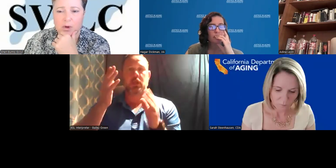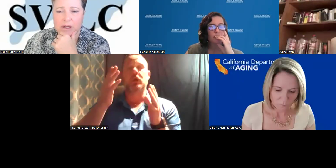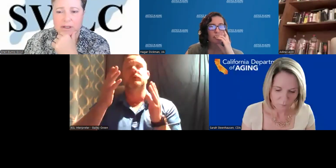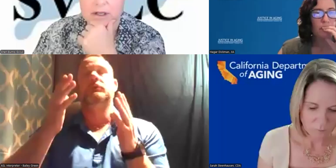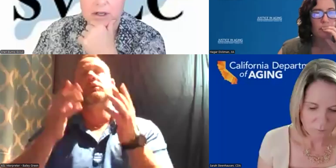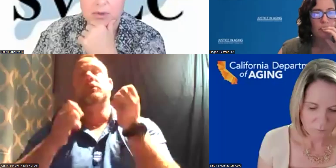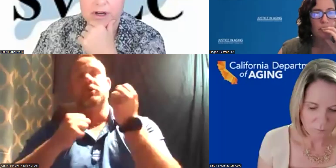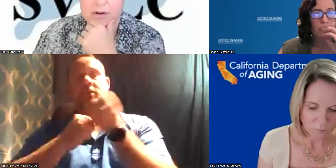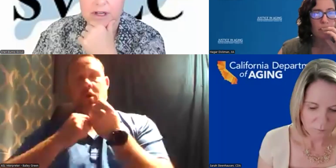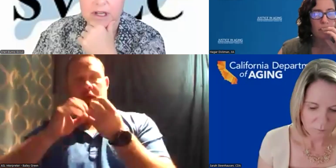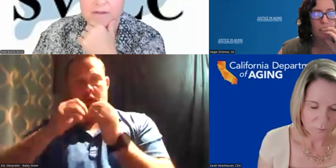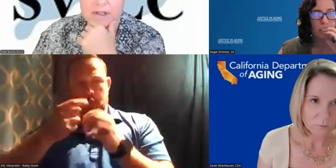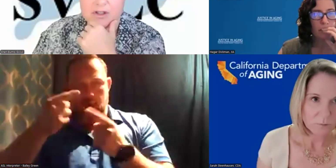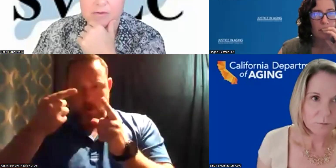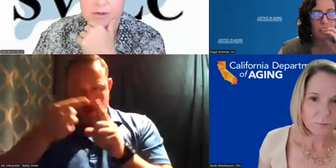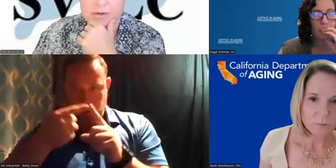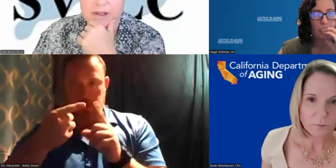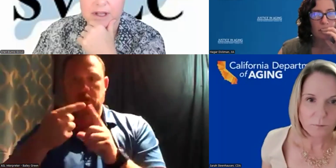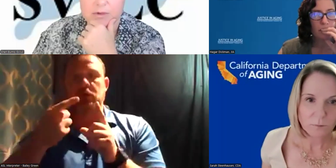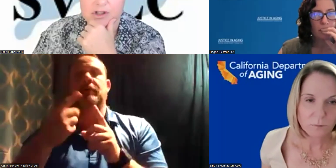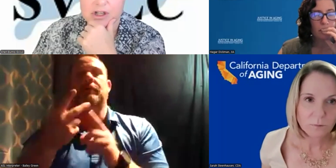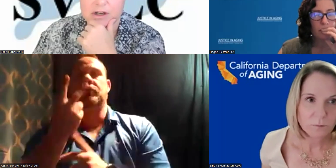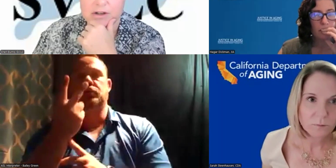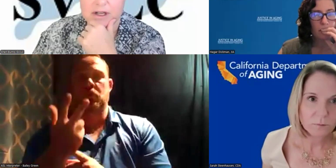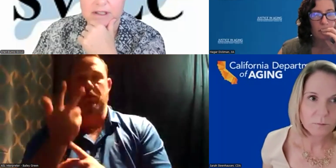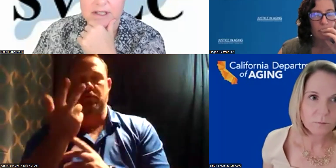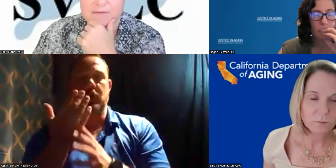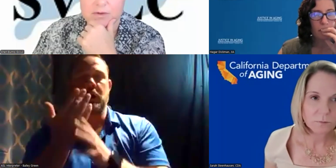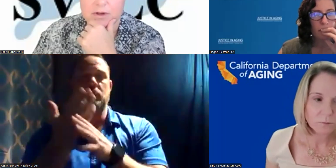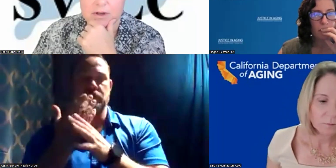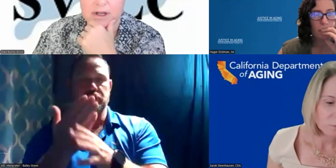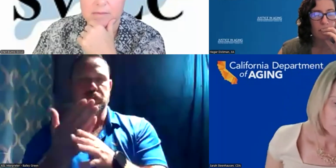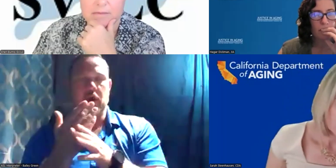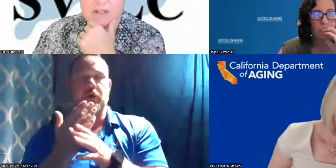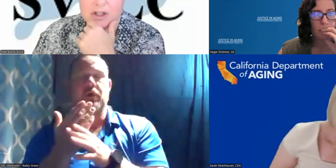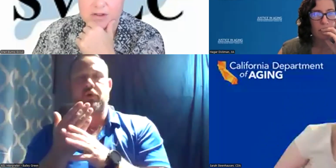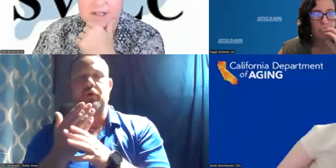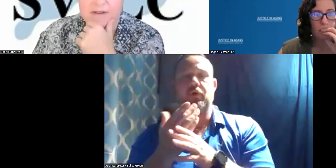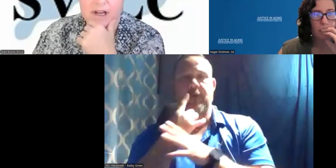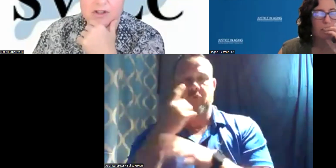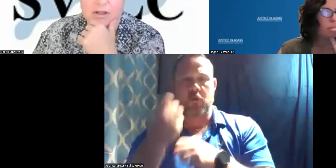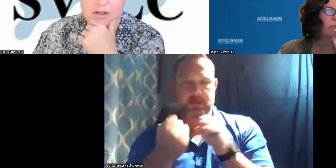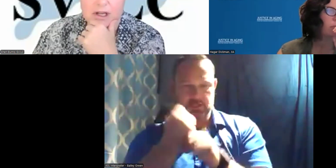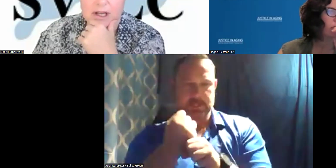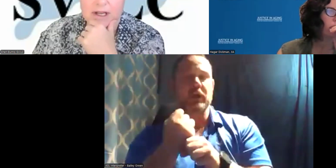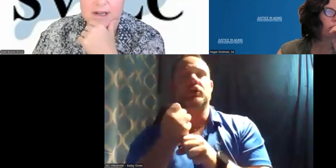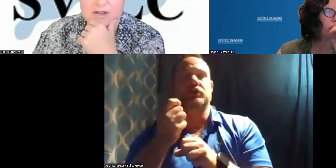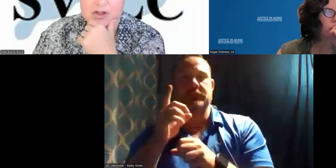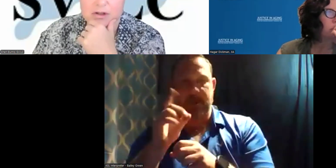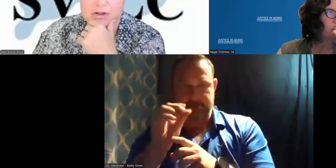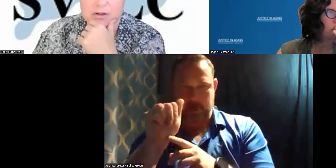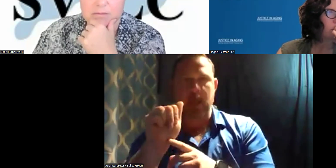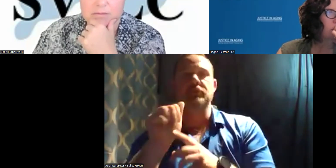number 1 priority of the 2 or 3 that were shared, at least for this year's day of action,